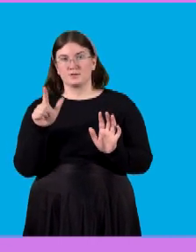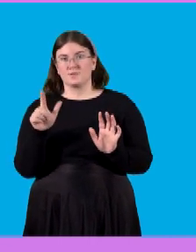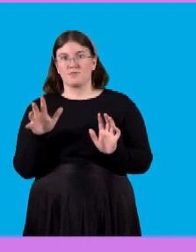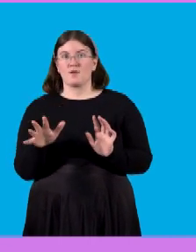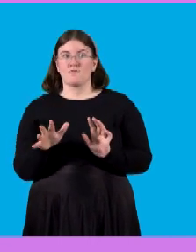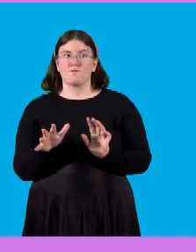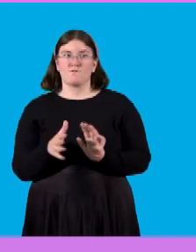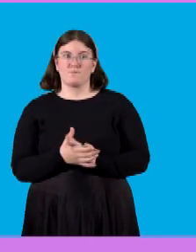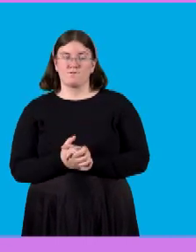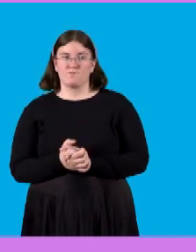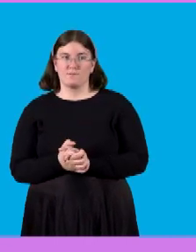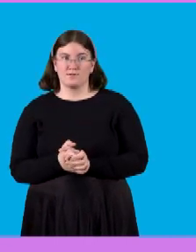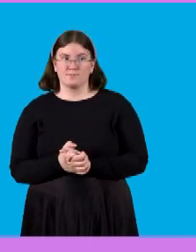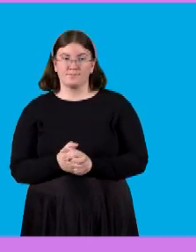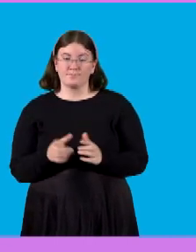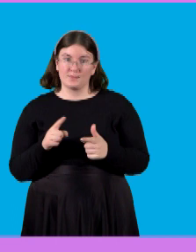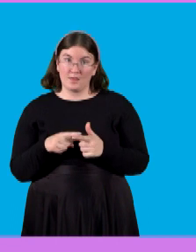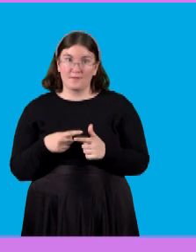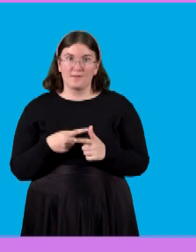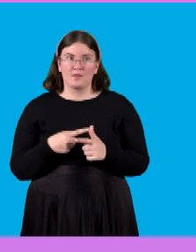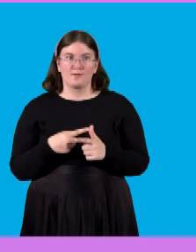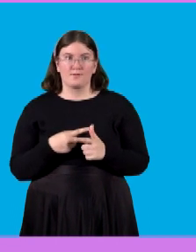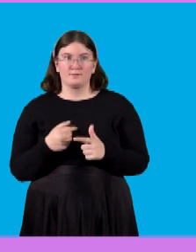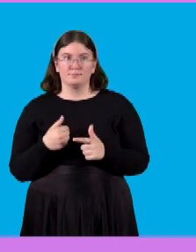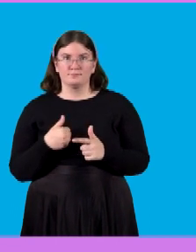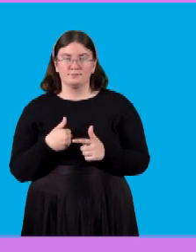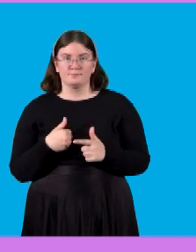2,673 Rand and 75 cents. Then